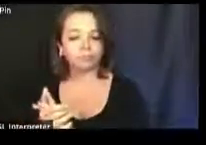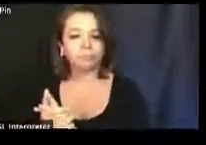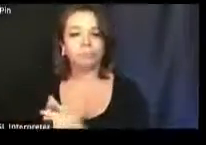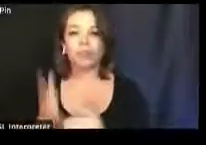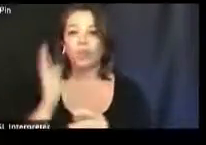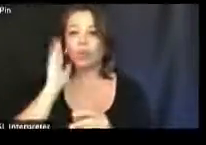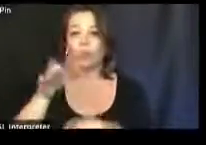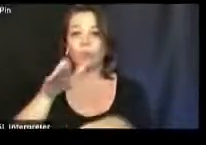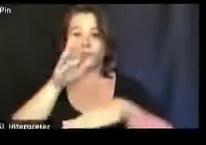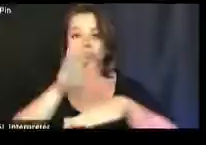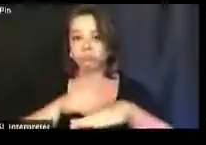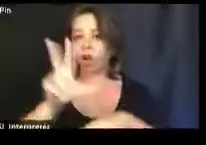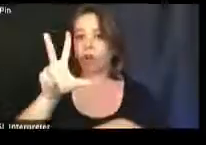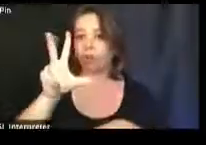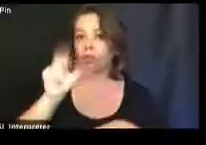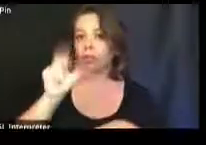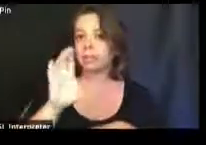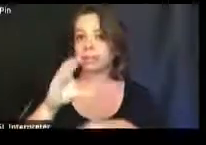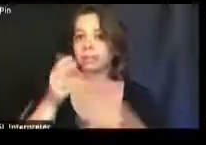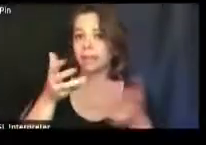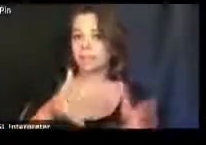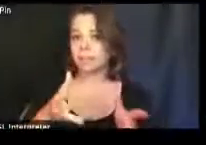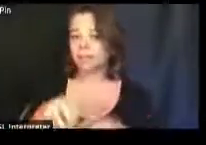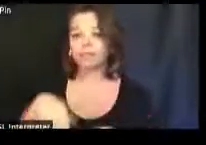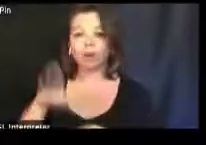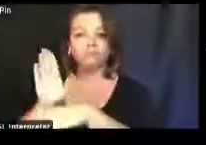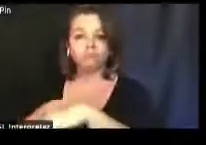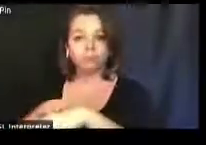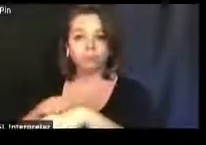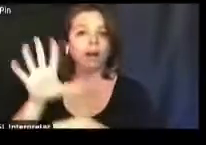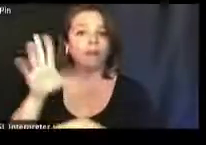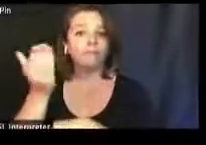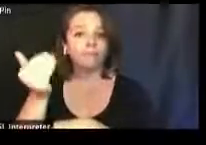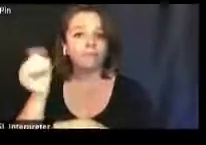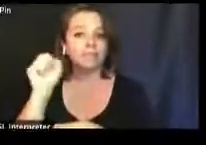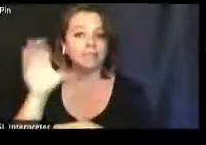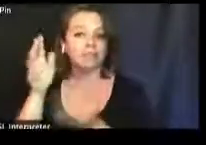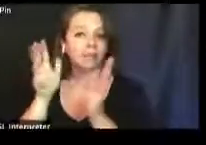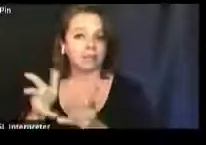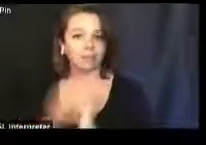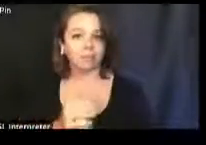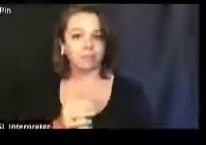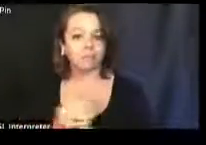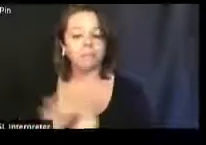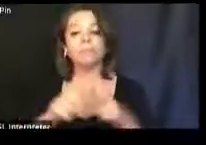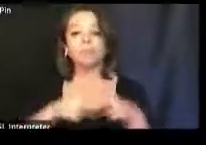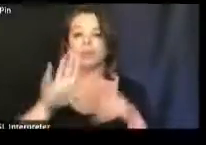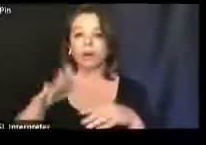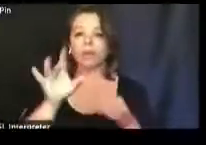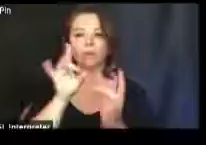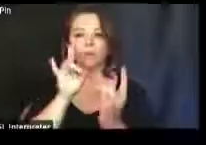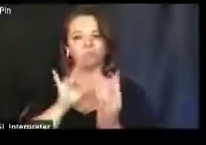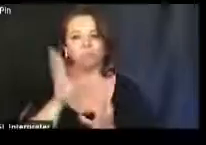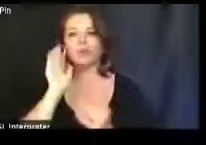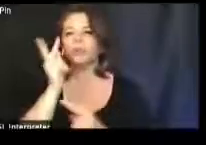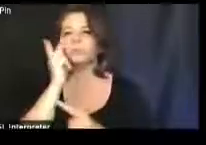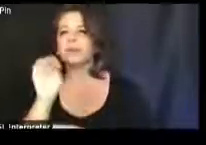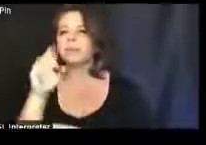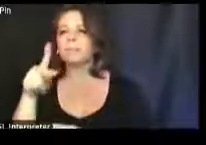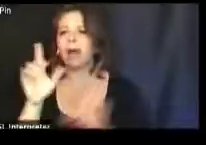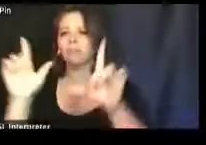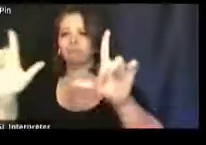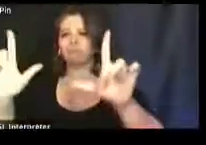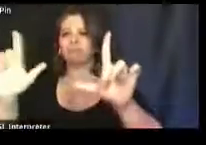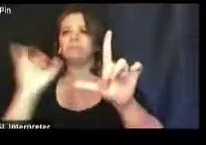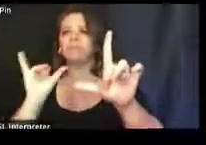30 seconds and 15 seconds remaining. At the beginning of your input, you will see a map on the screen. Please remind